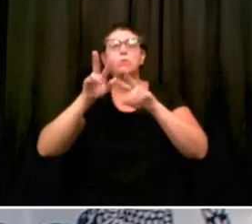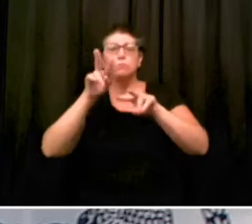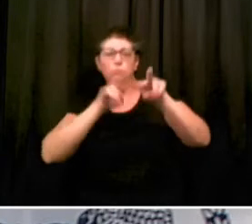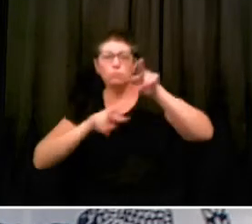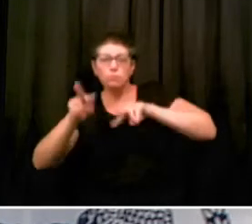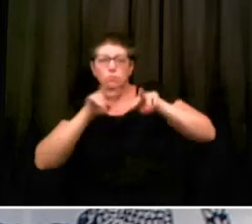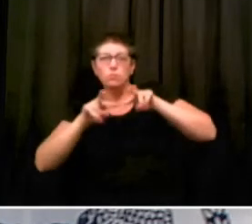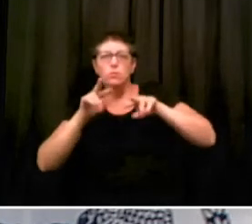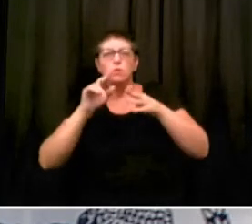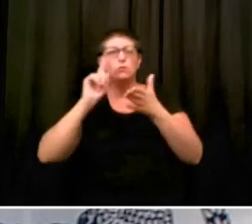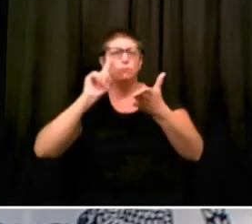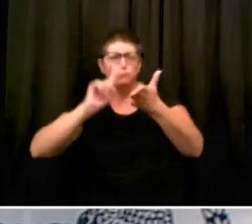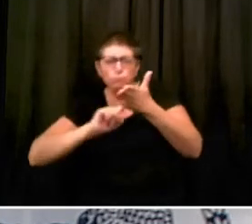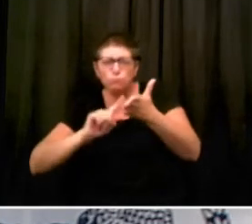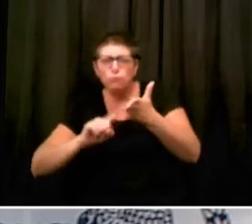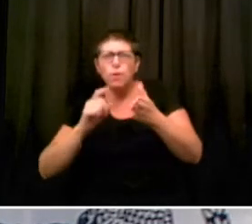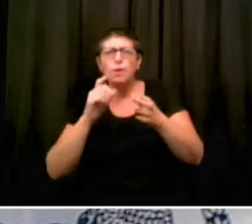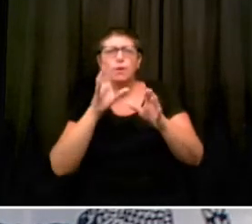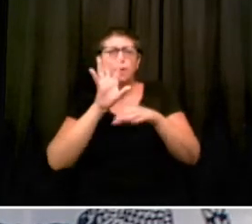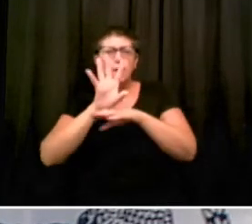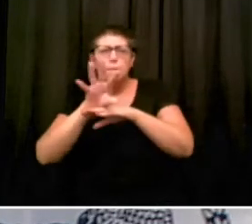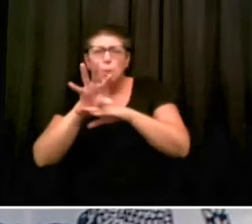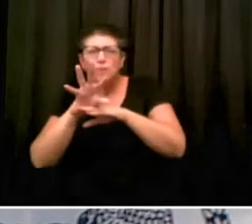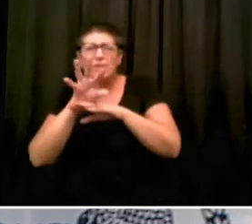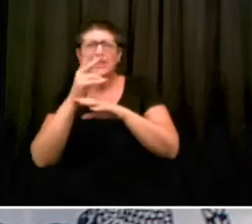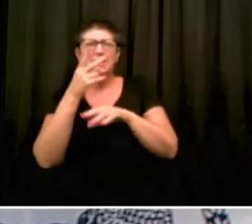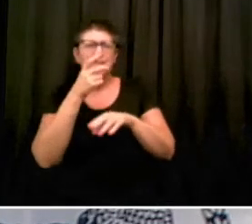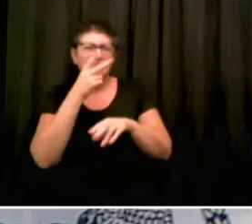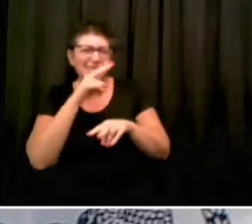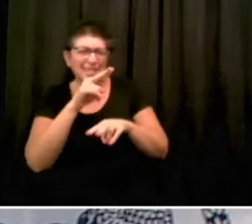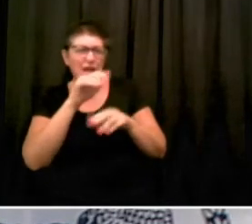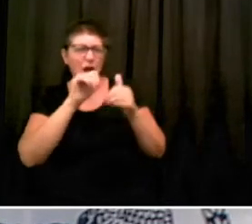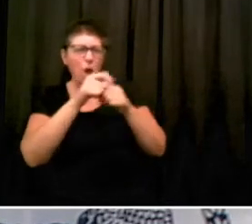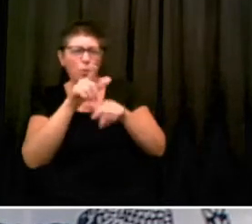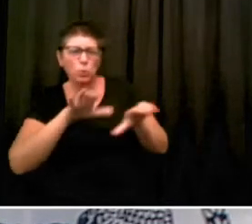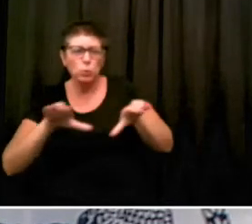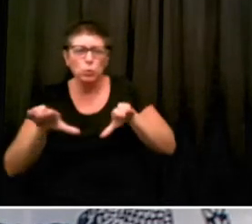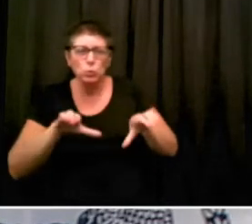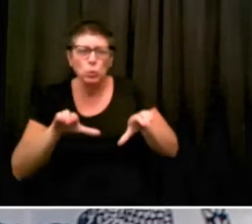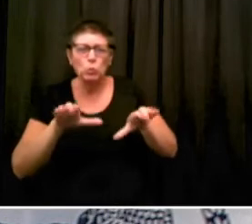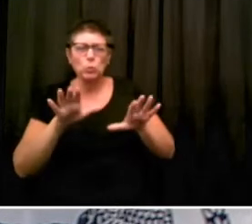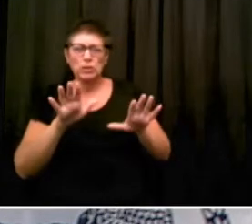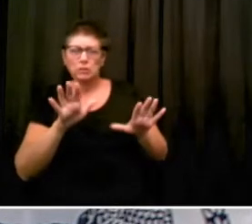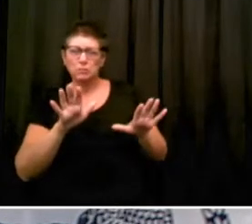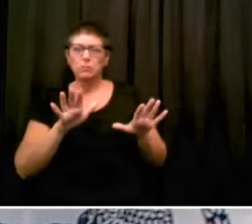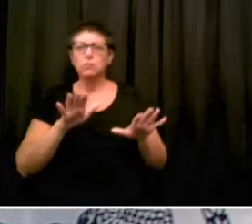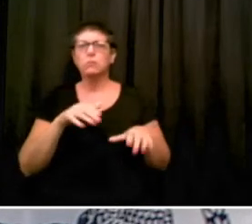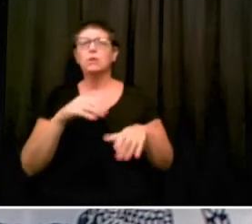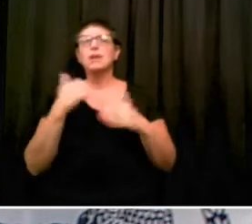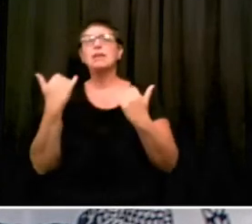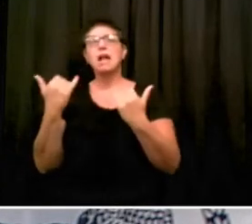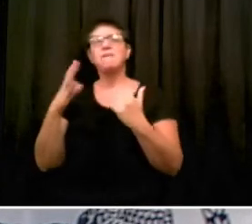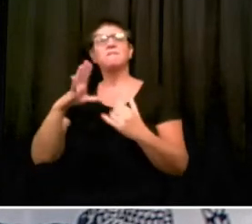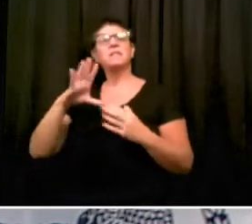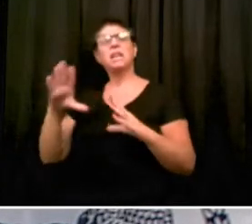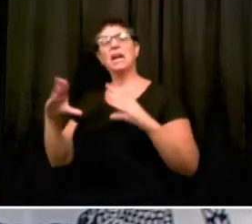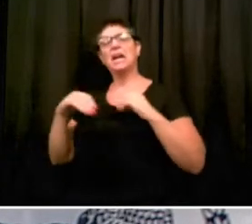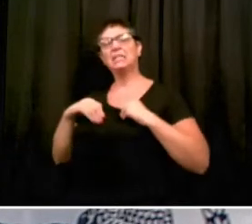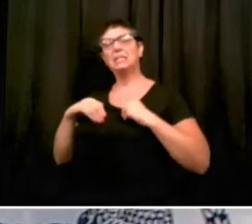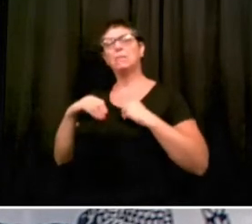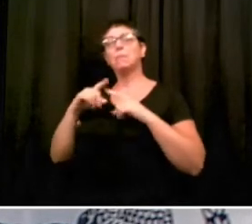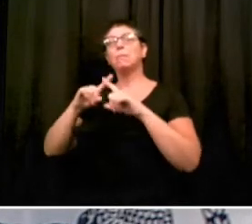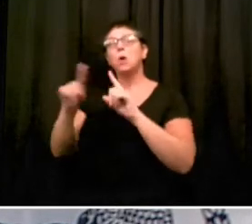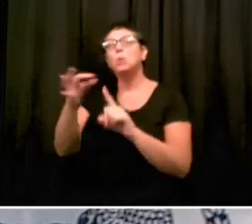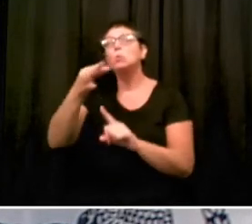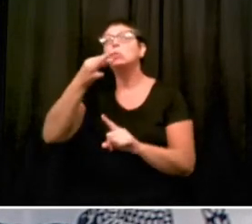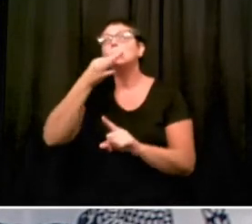there's a problem, address it immediately. We'll then be doing ongoing in-person inspection as those inspectors' time free up after school and